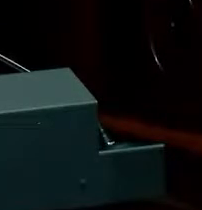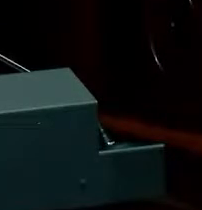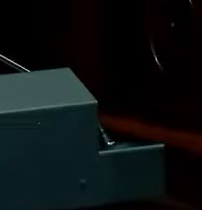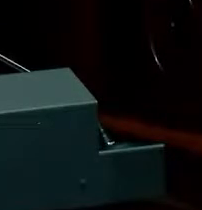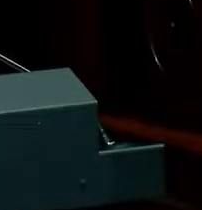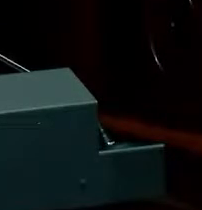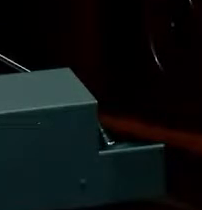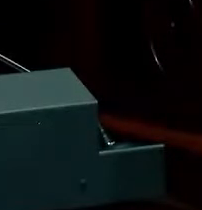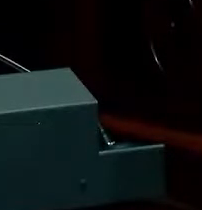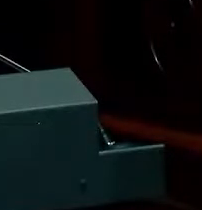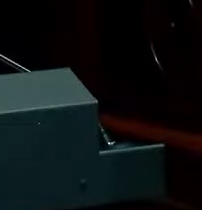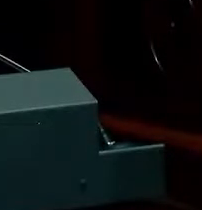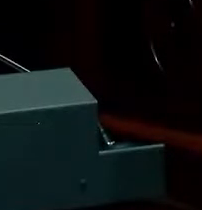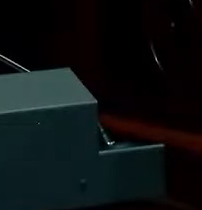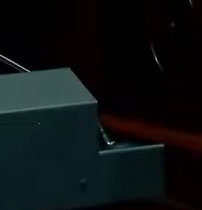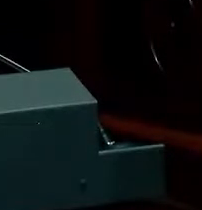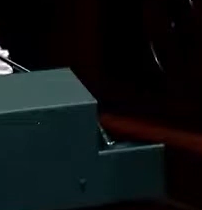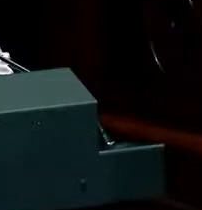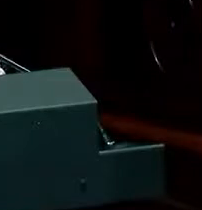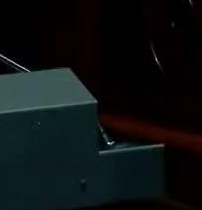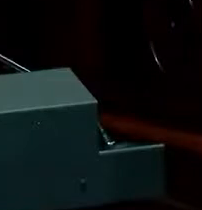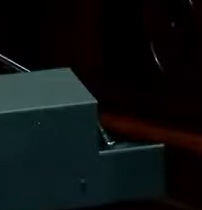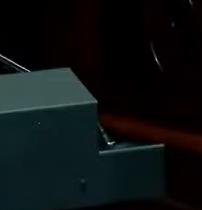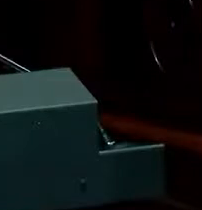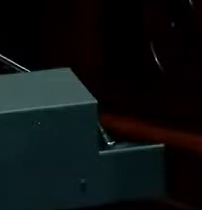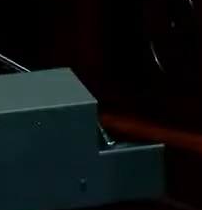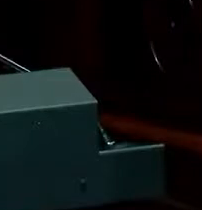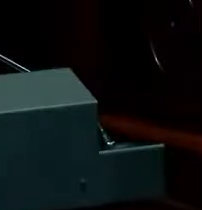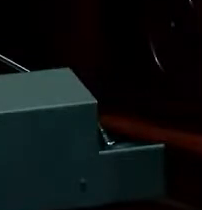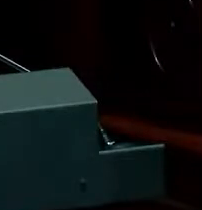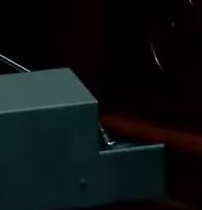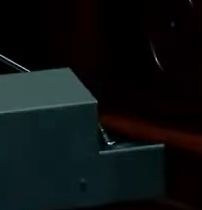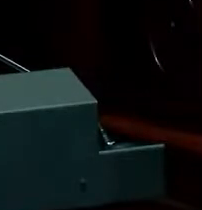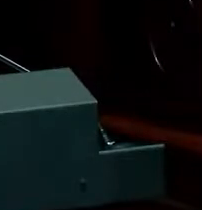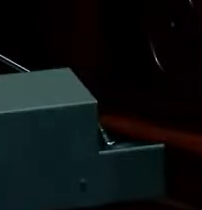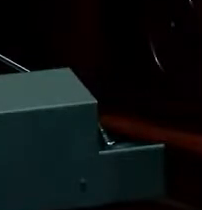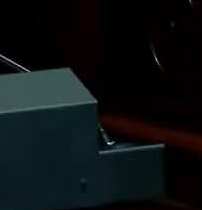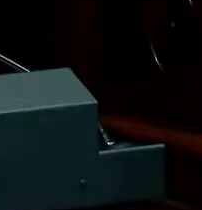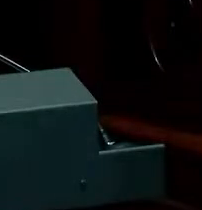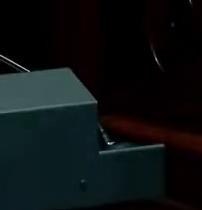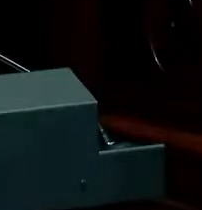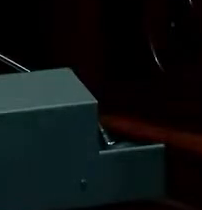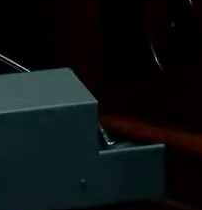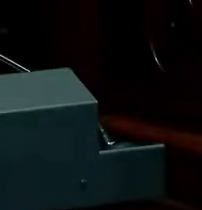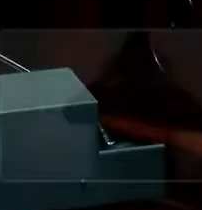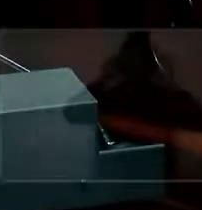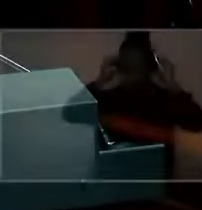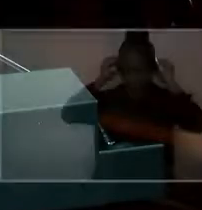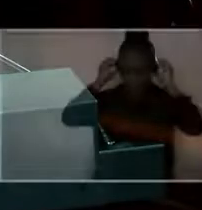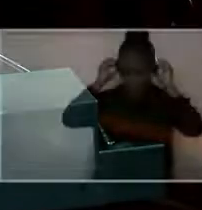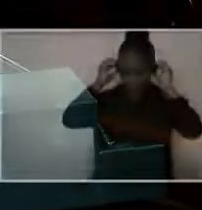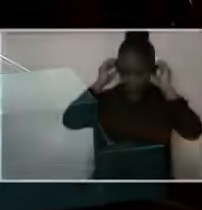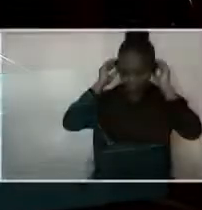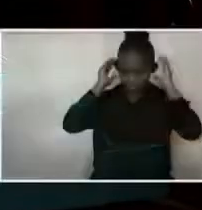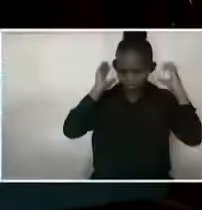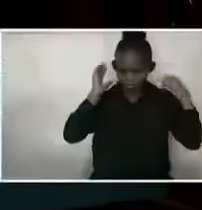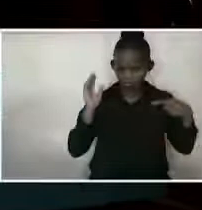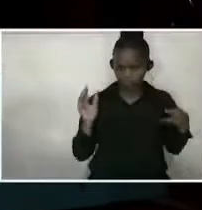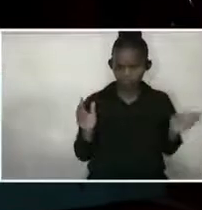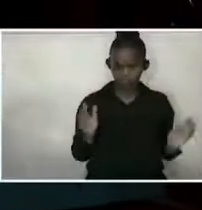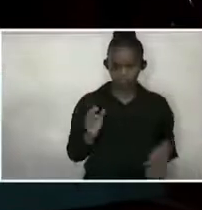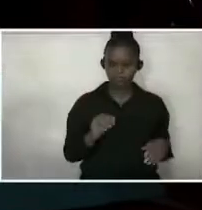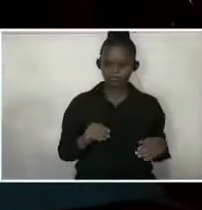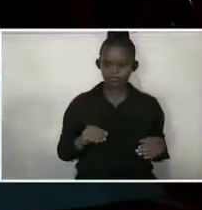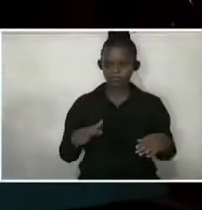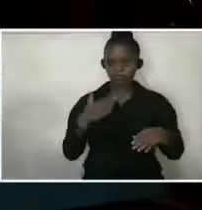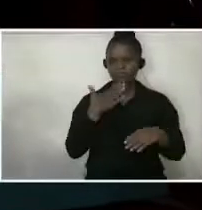let me take this opportunity to thank all of you for the participation and the